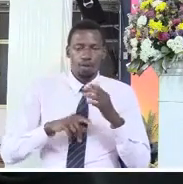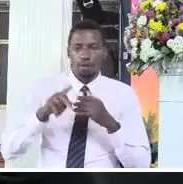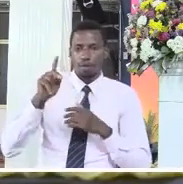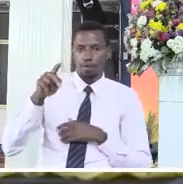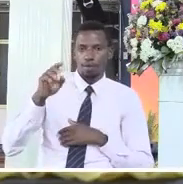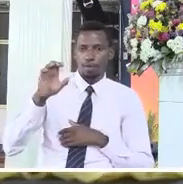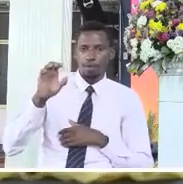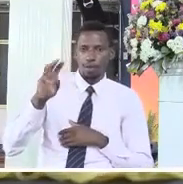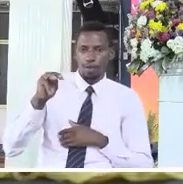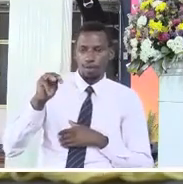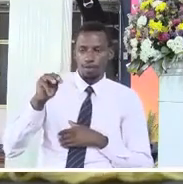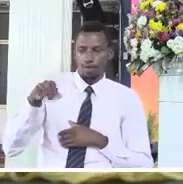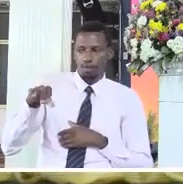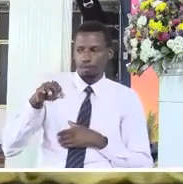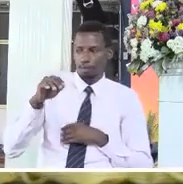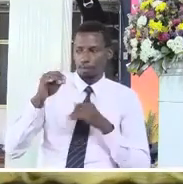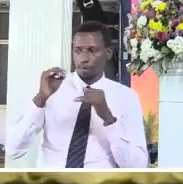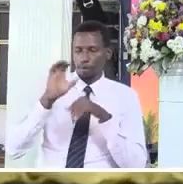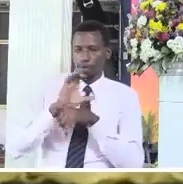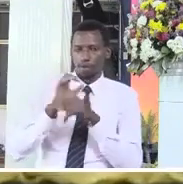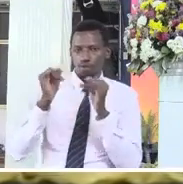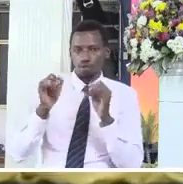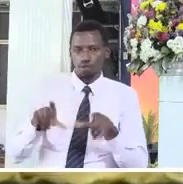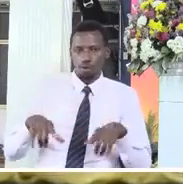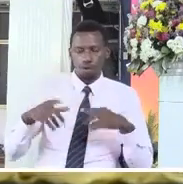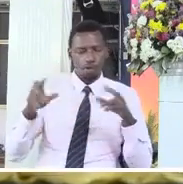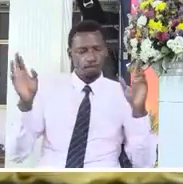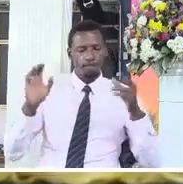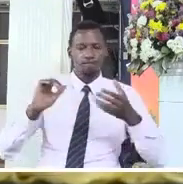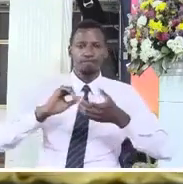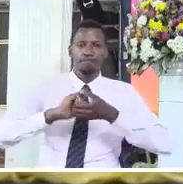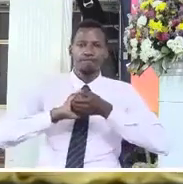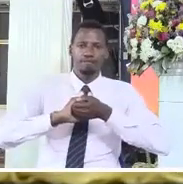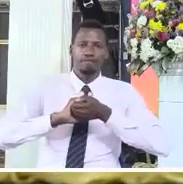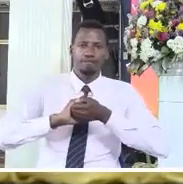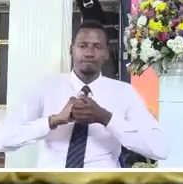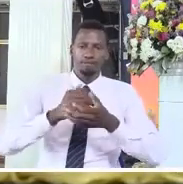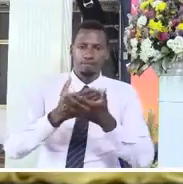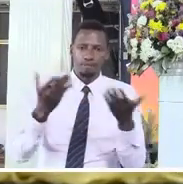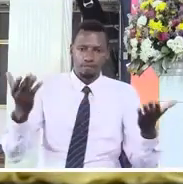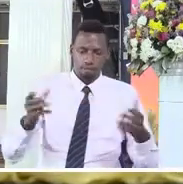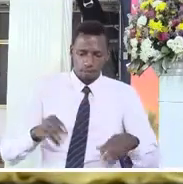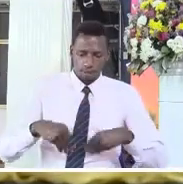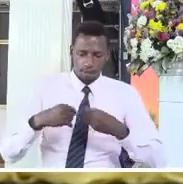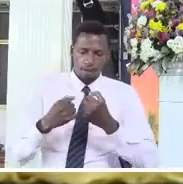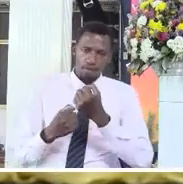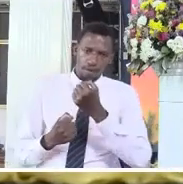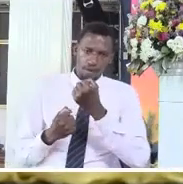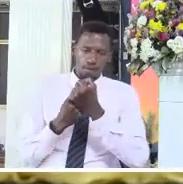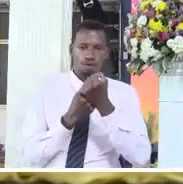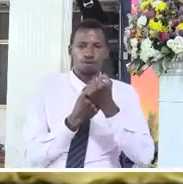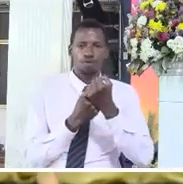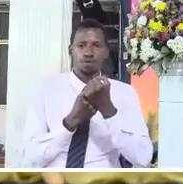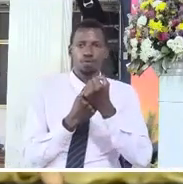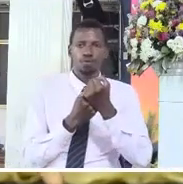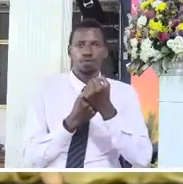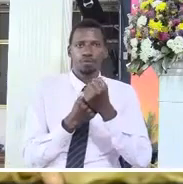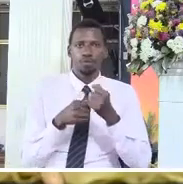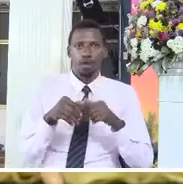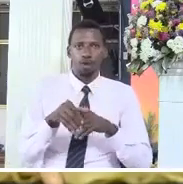Mosor of Newlife, we are ready to partner with you and give our support according to the measure of our faith and